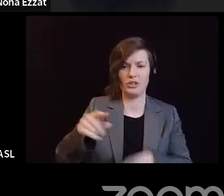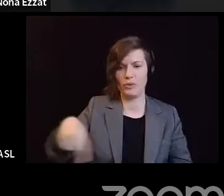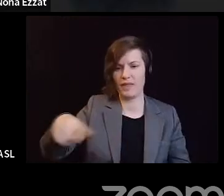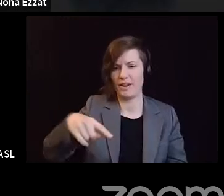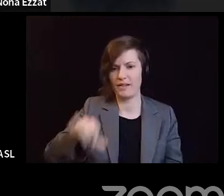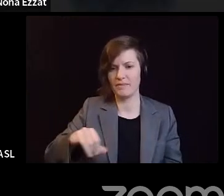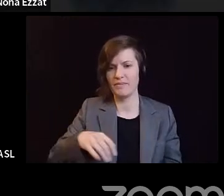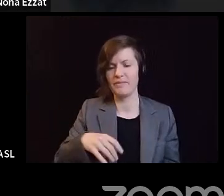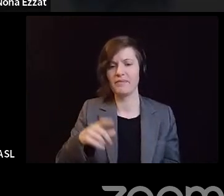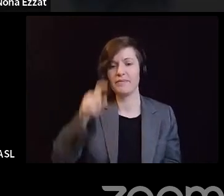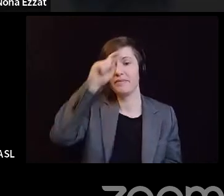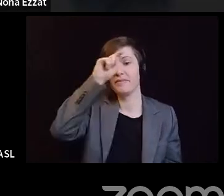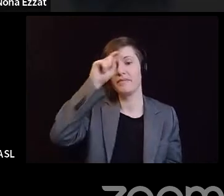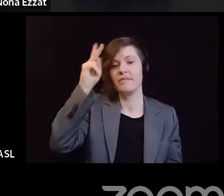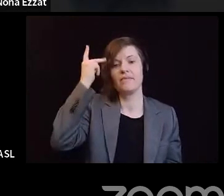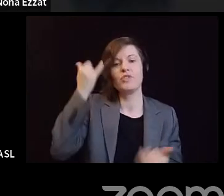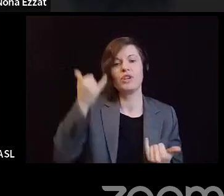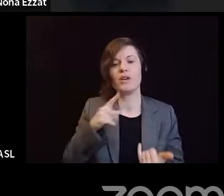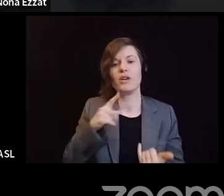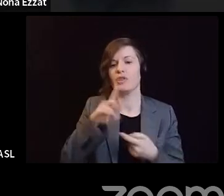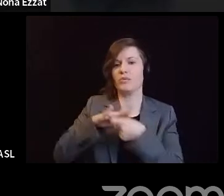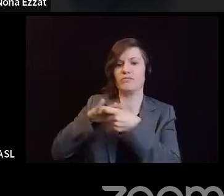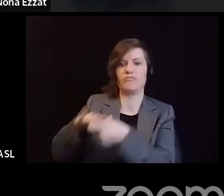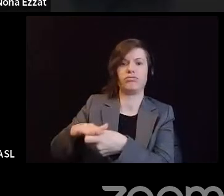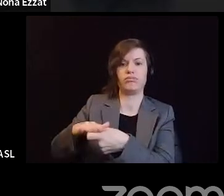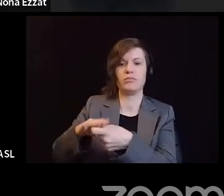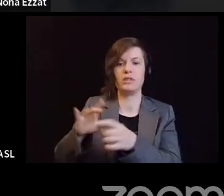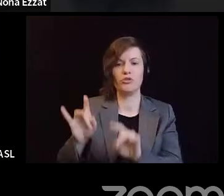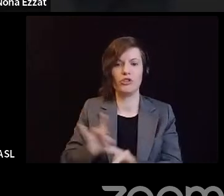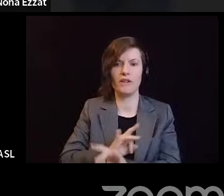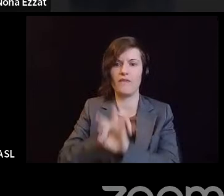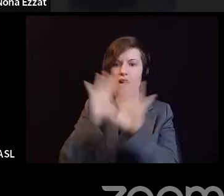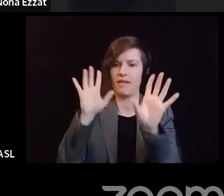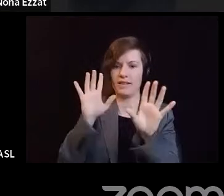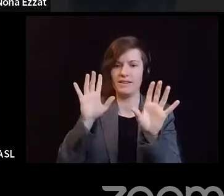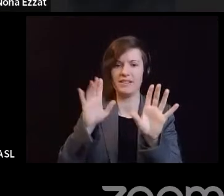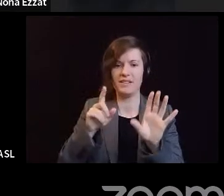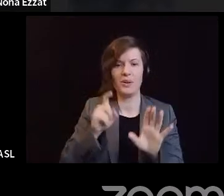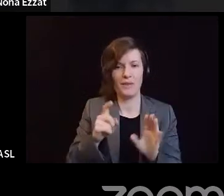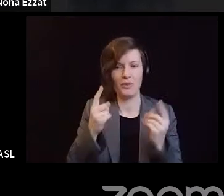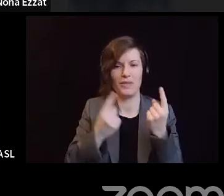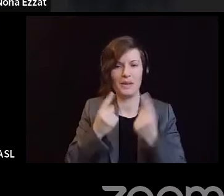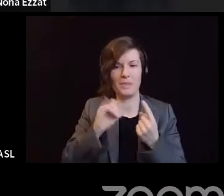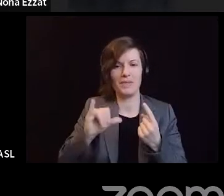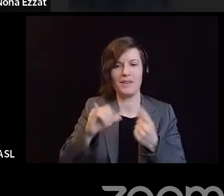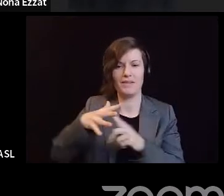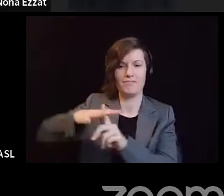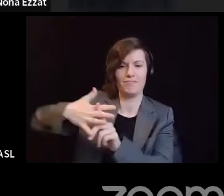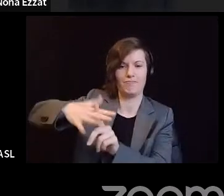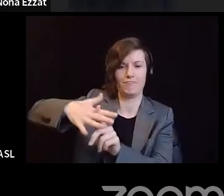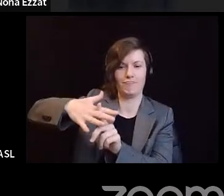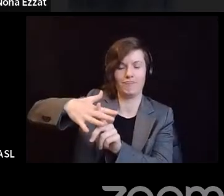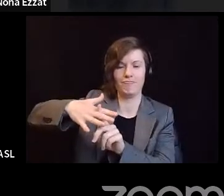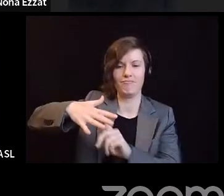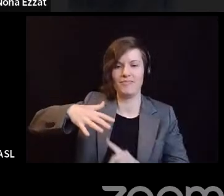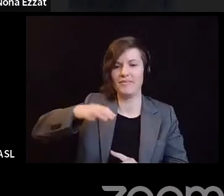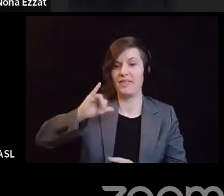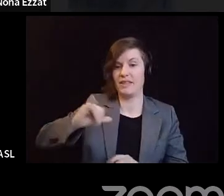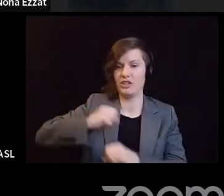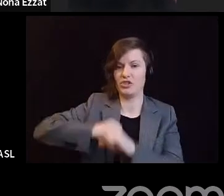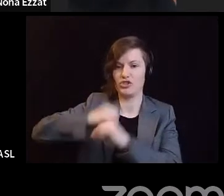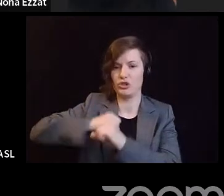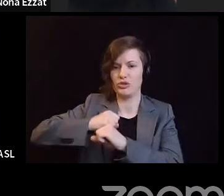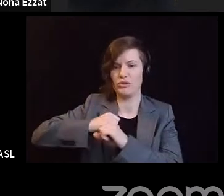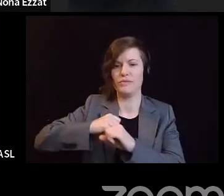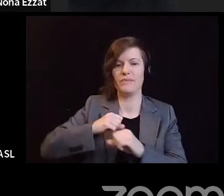very violent, right? So we need to think about it within that organ, within that structure, right? It's not just